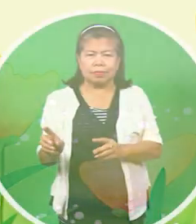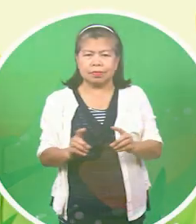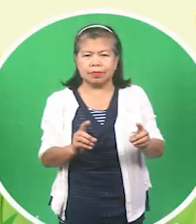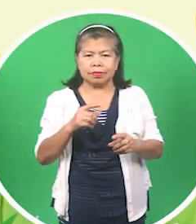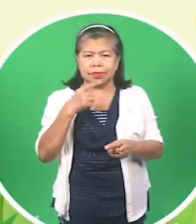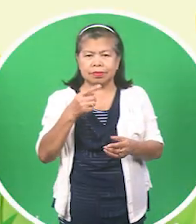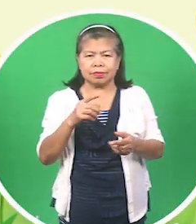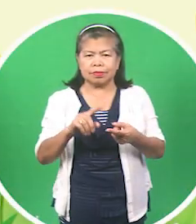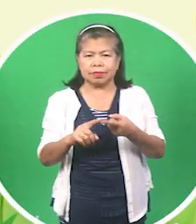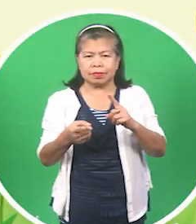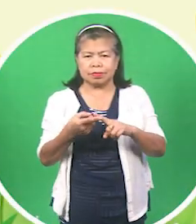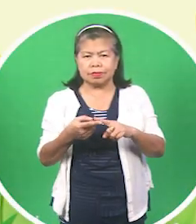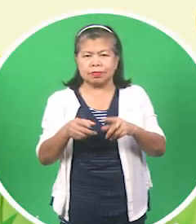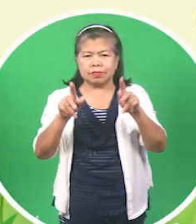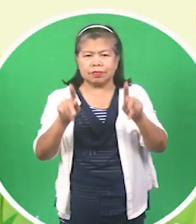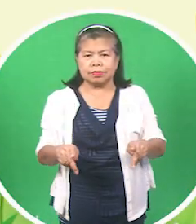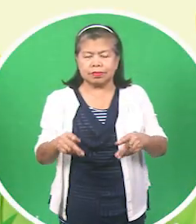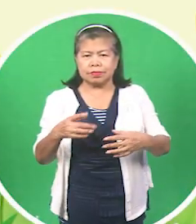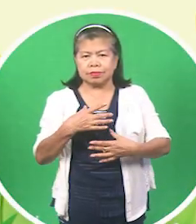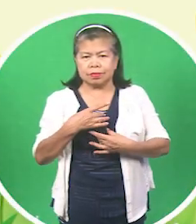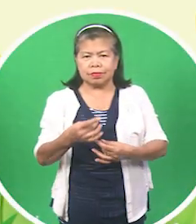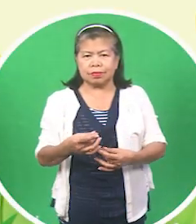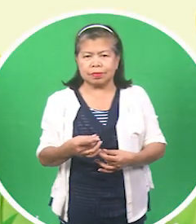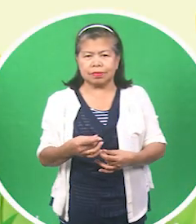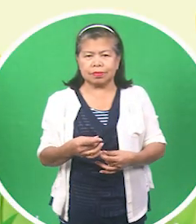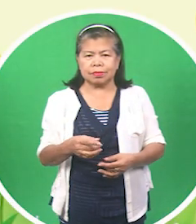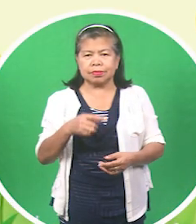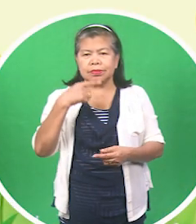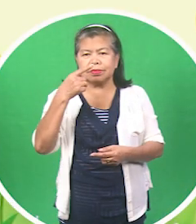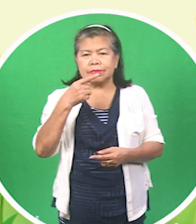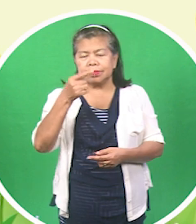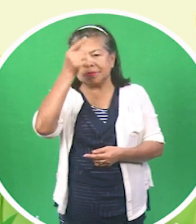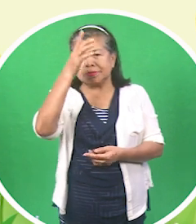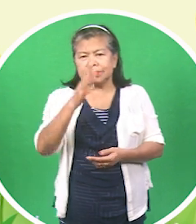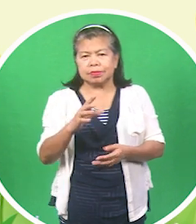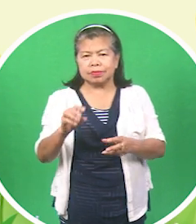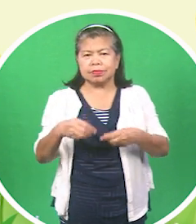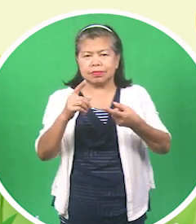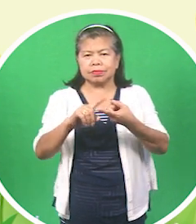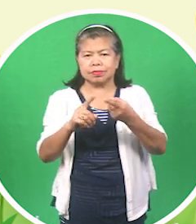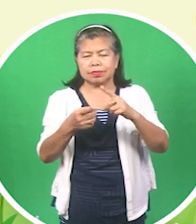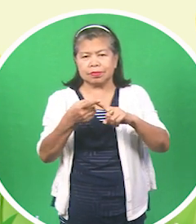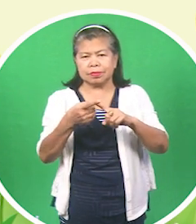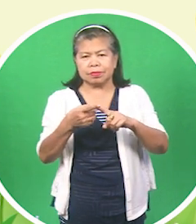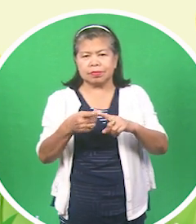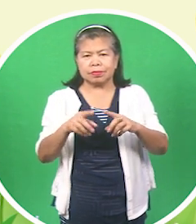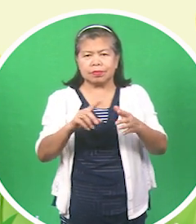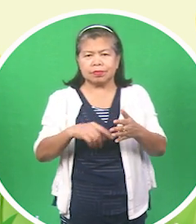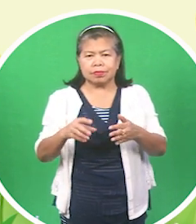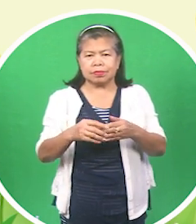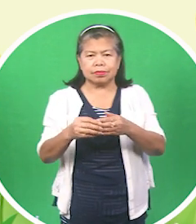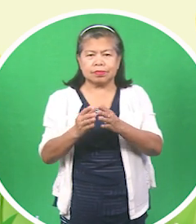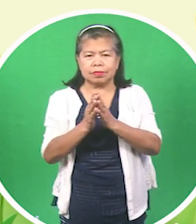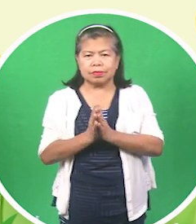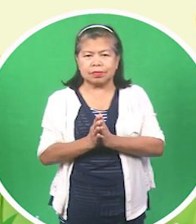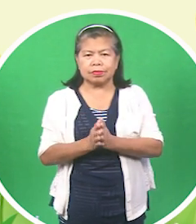Do you like talking with a friend or a person that you like? Do you talk to God the way you talk to a friend? What do you